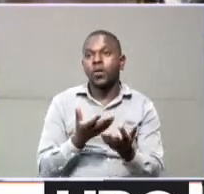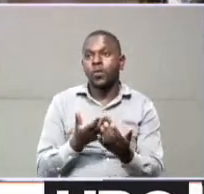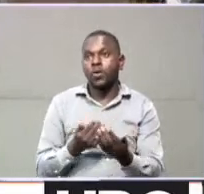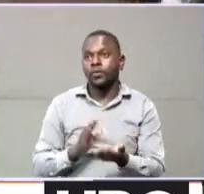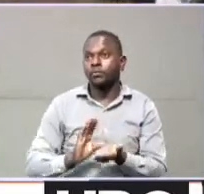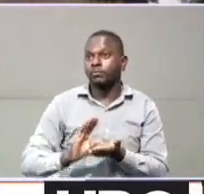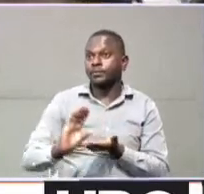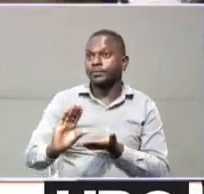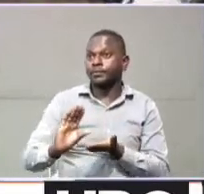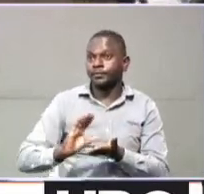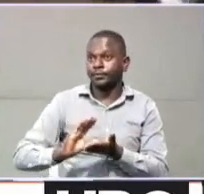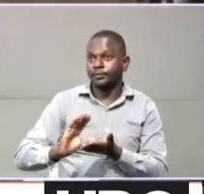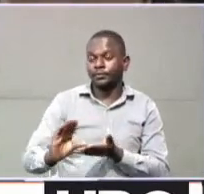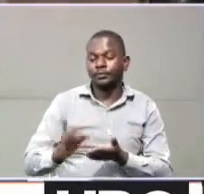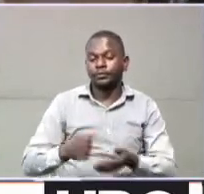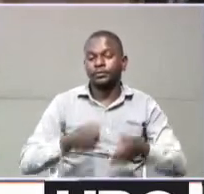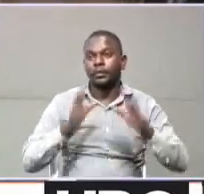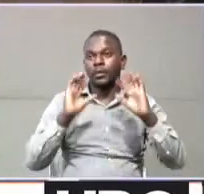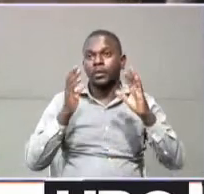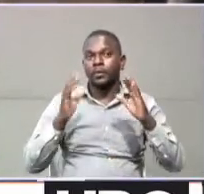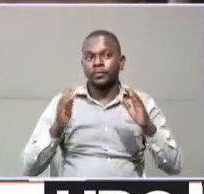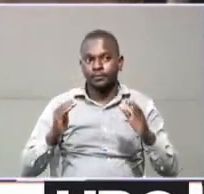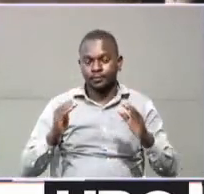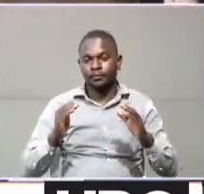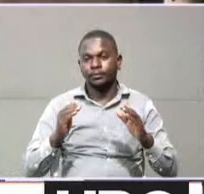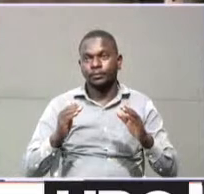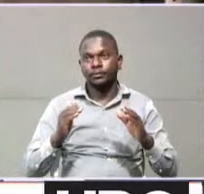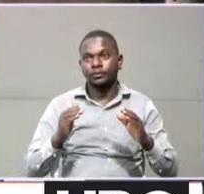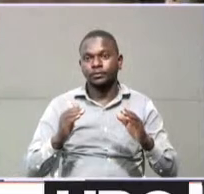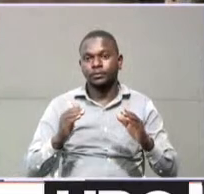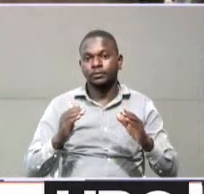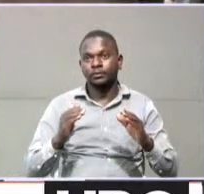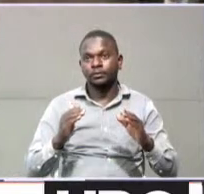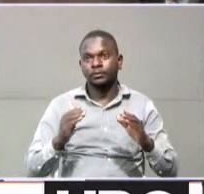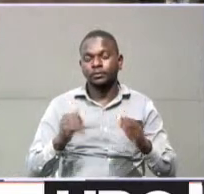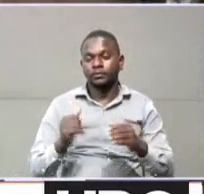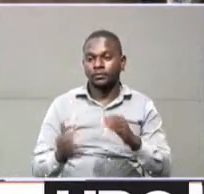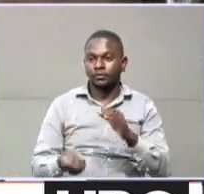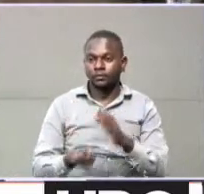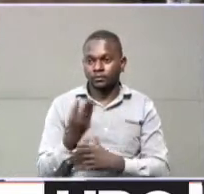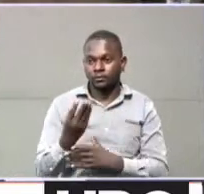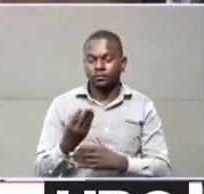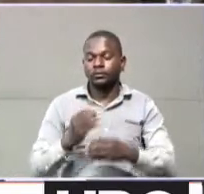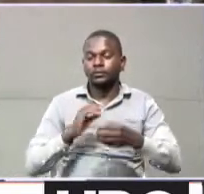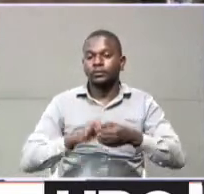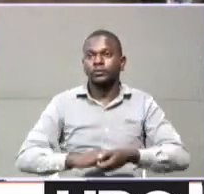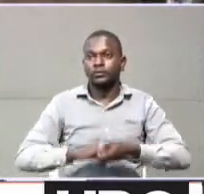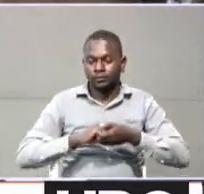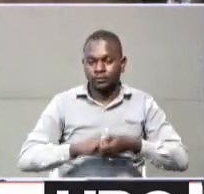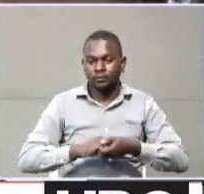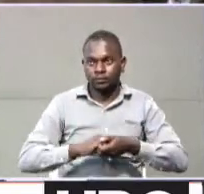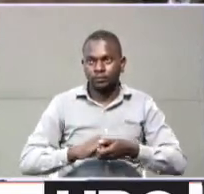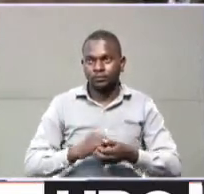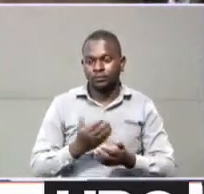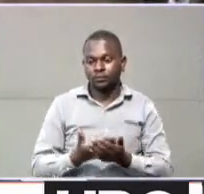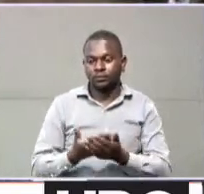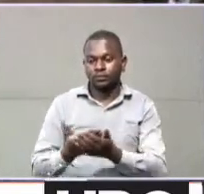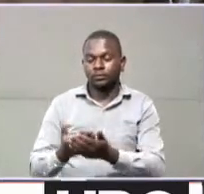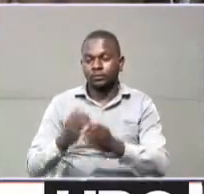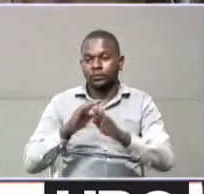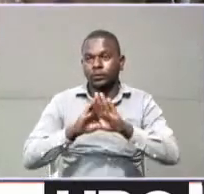disbursement to the successful successfully established circles i beg to